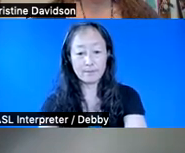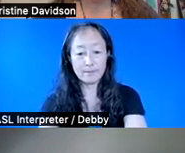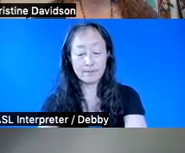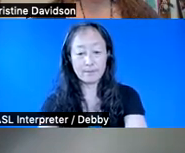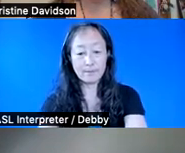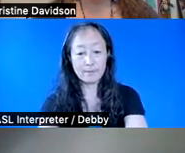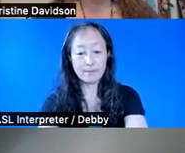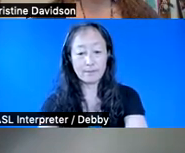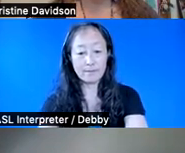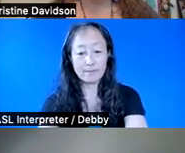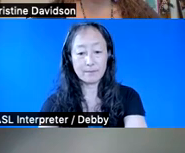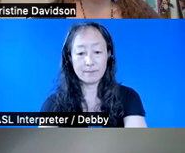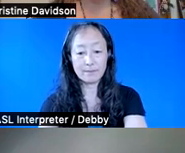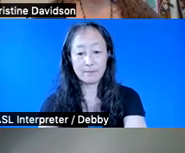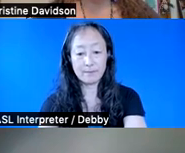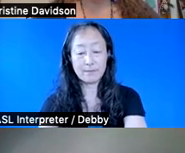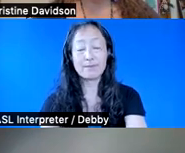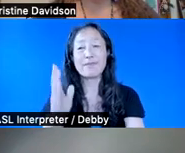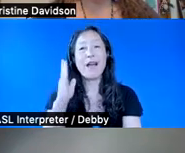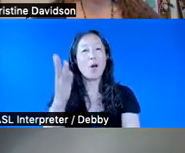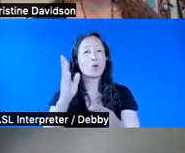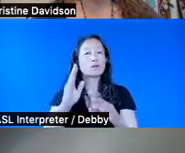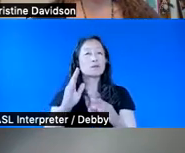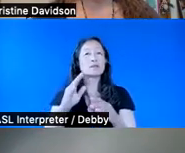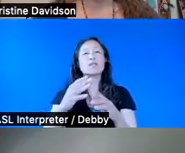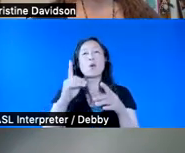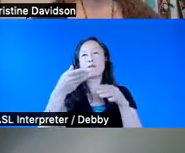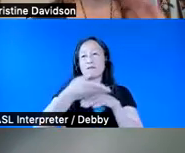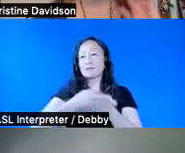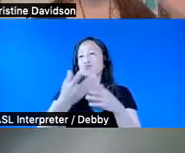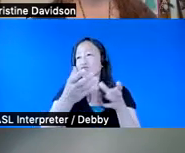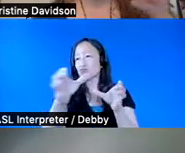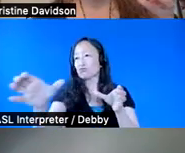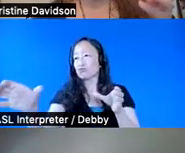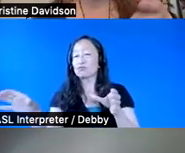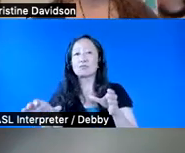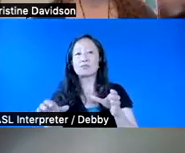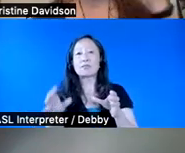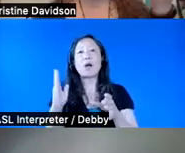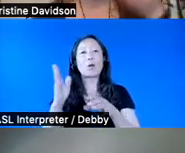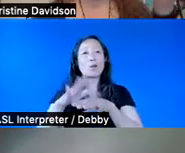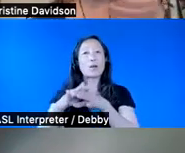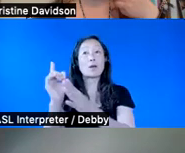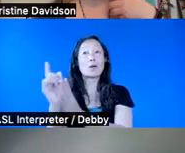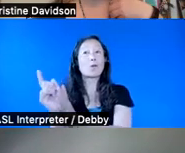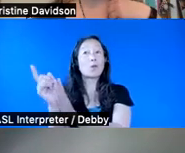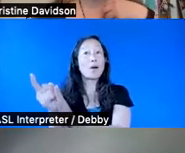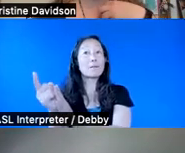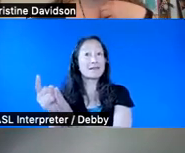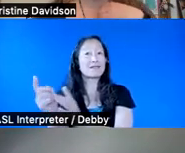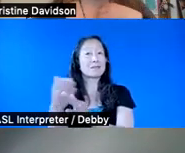And then I'll give you a 1-minute warning, and then it will just bring you back into this main breakout